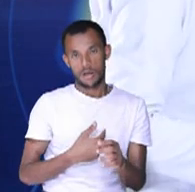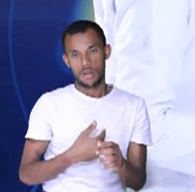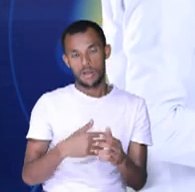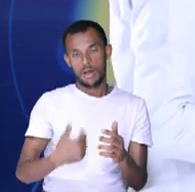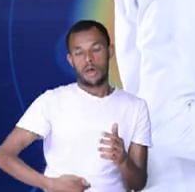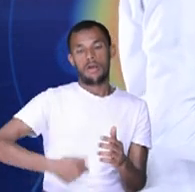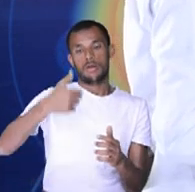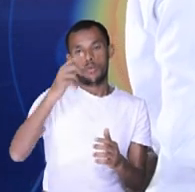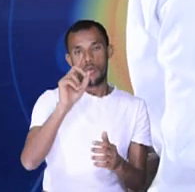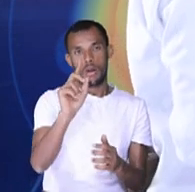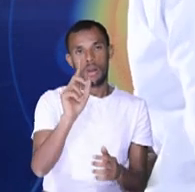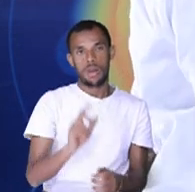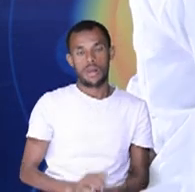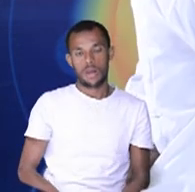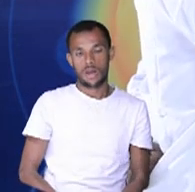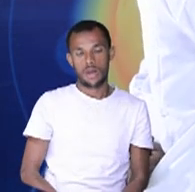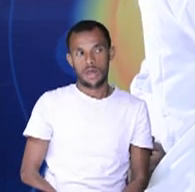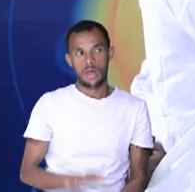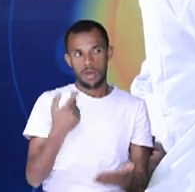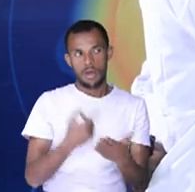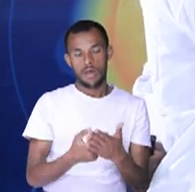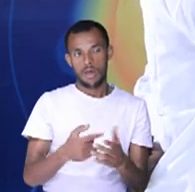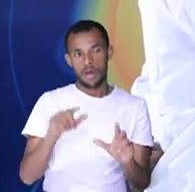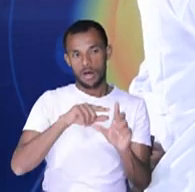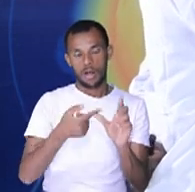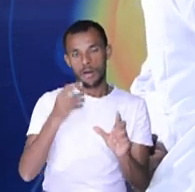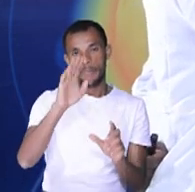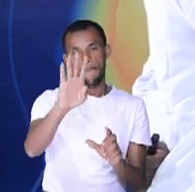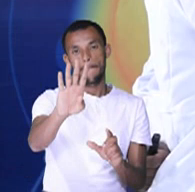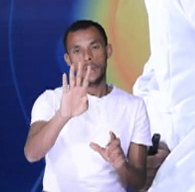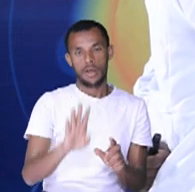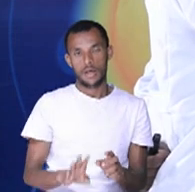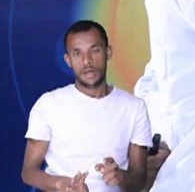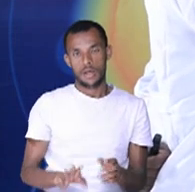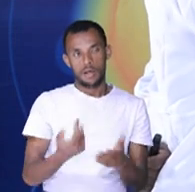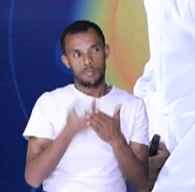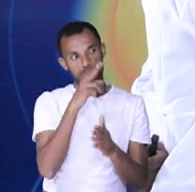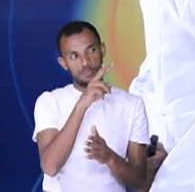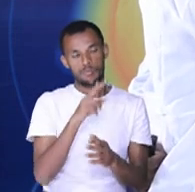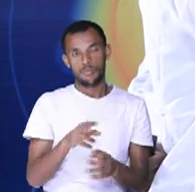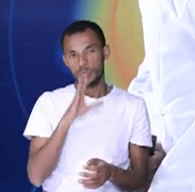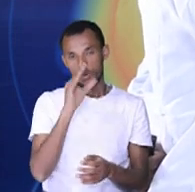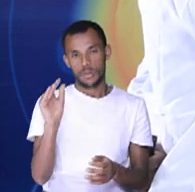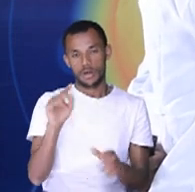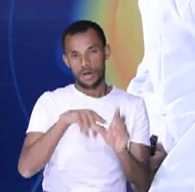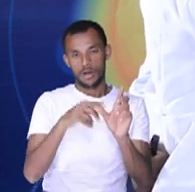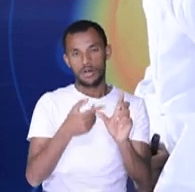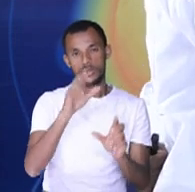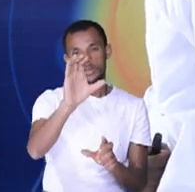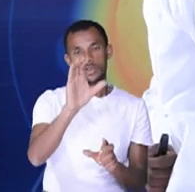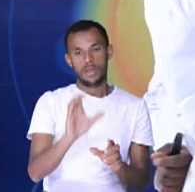Then another one, here angle at B here, and angle at